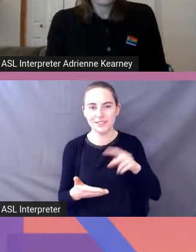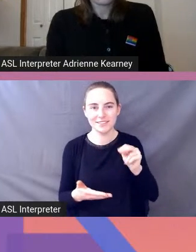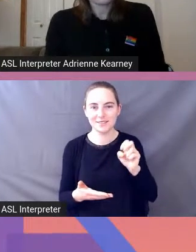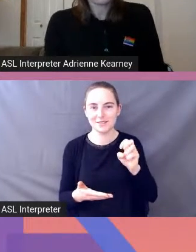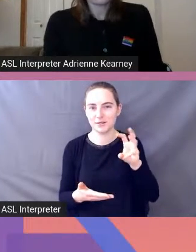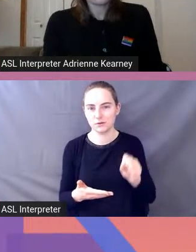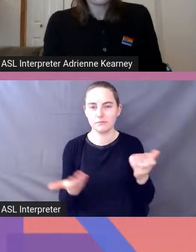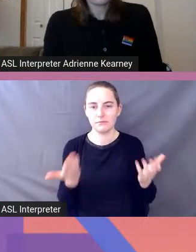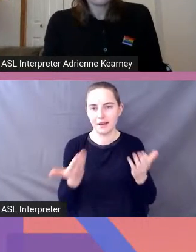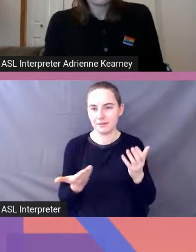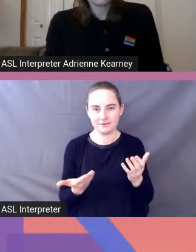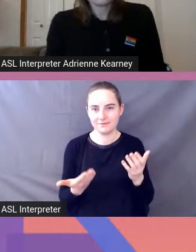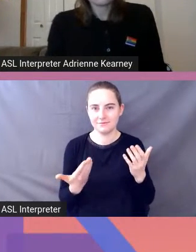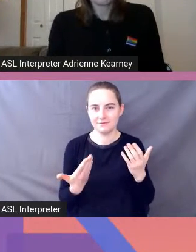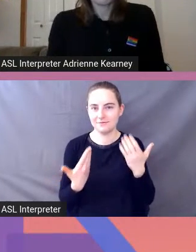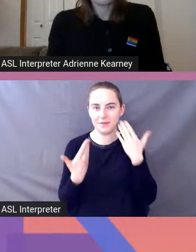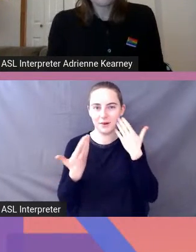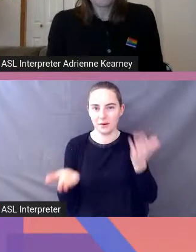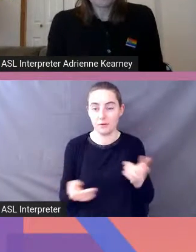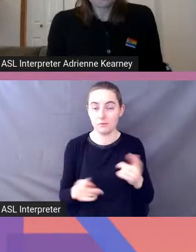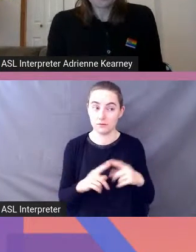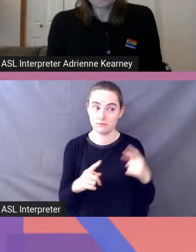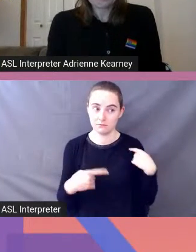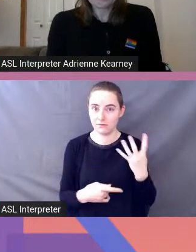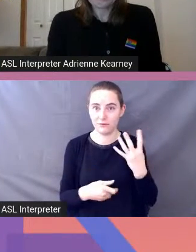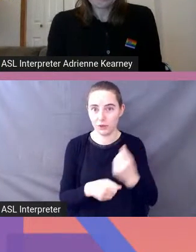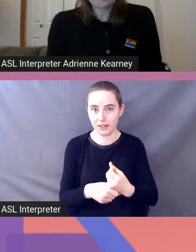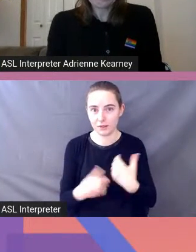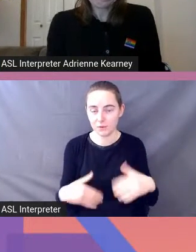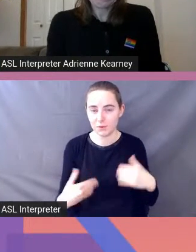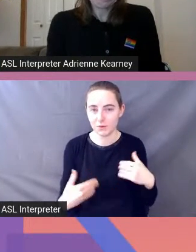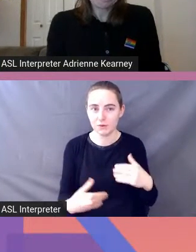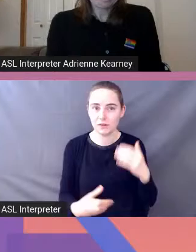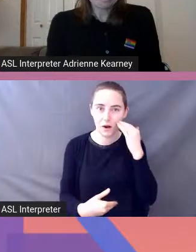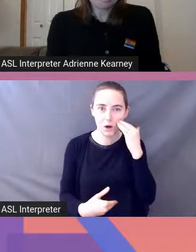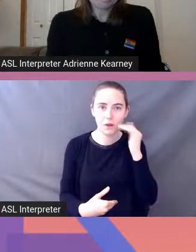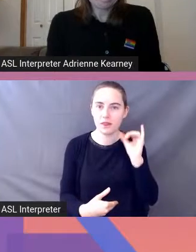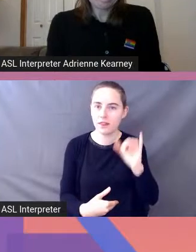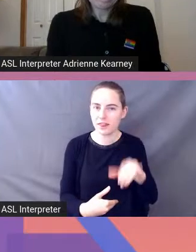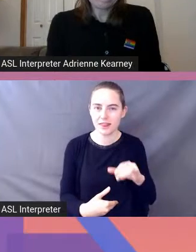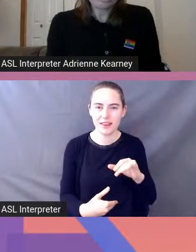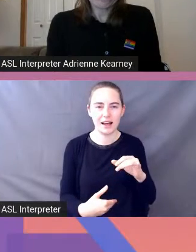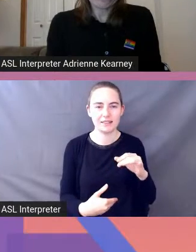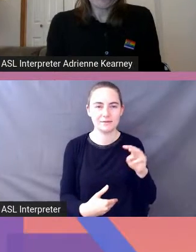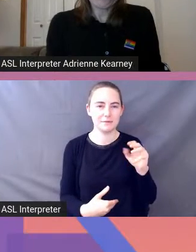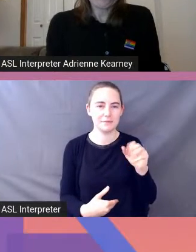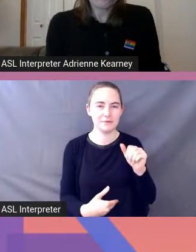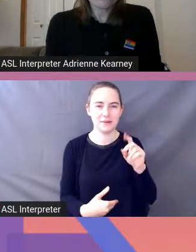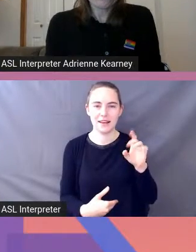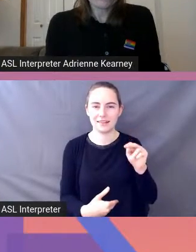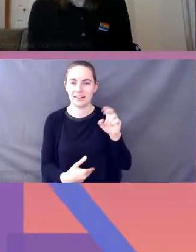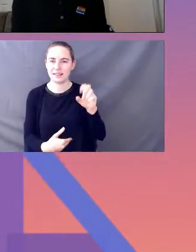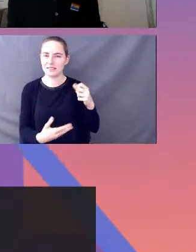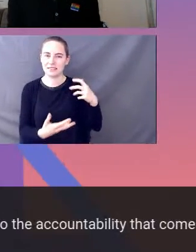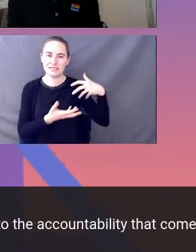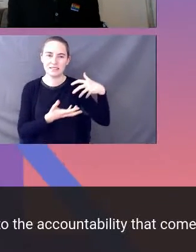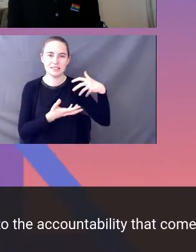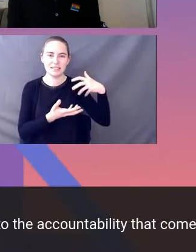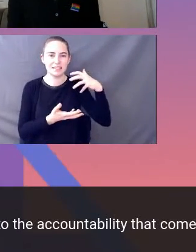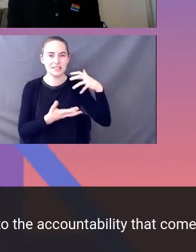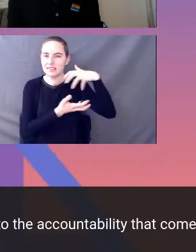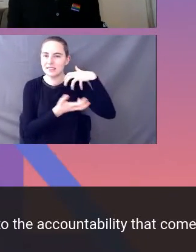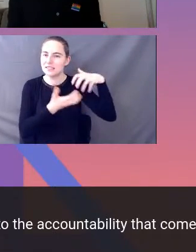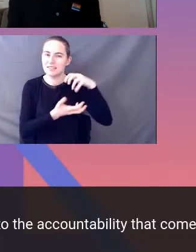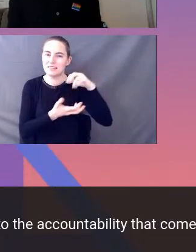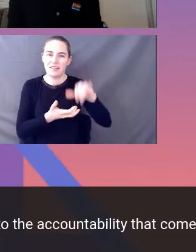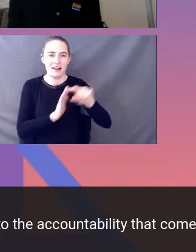with in the past 4 years, we know this madness was always there. The veil is now off. So now